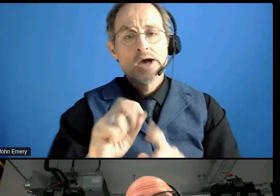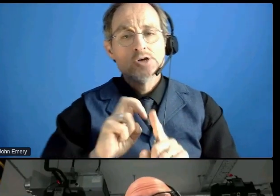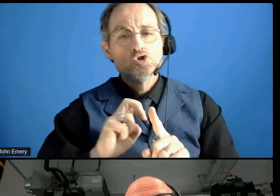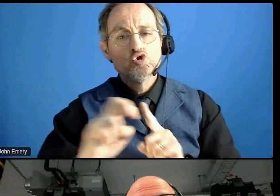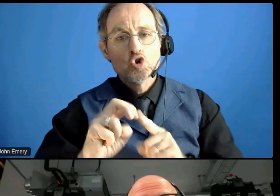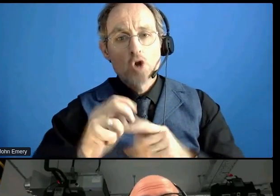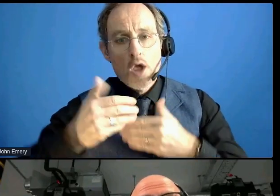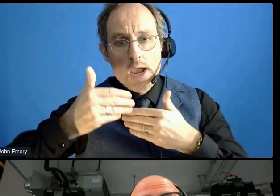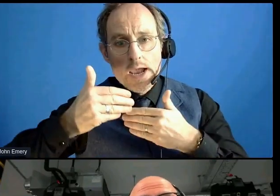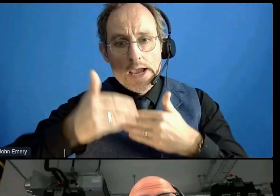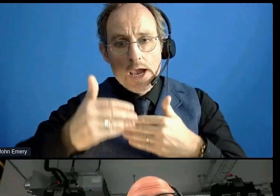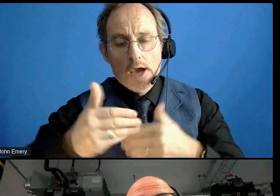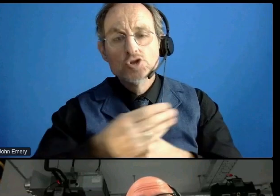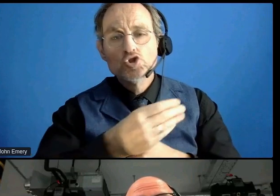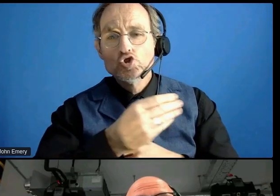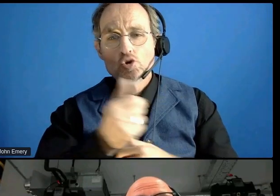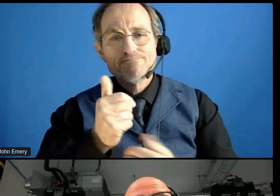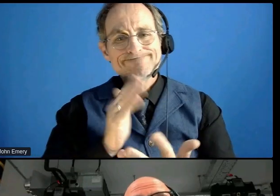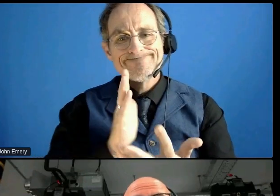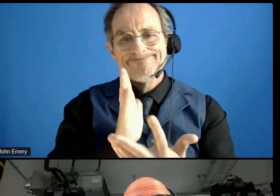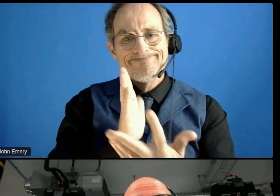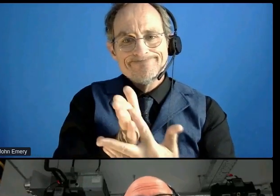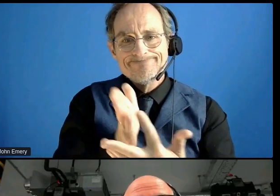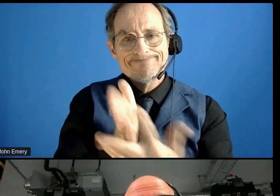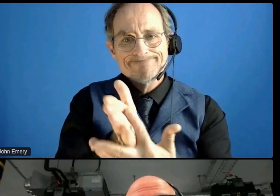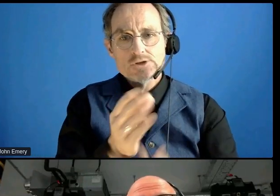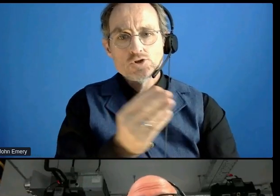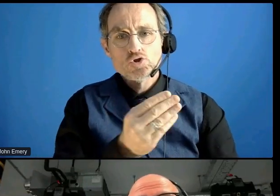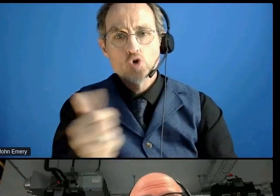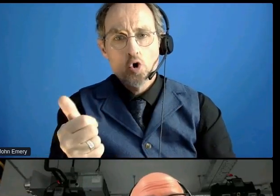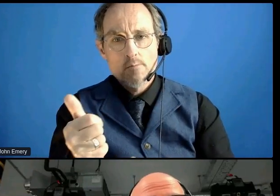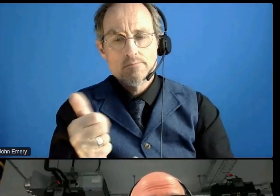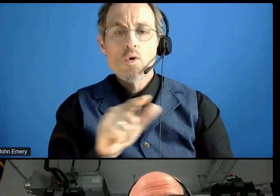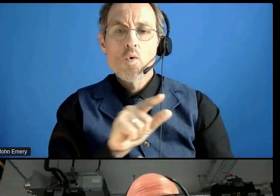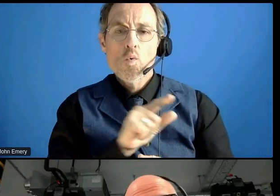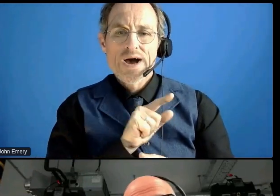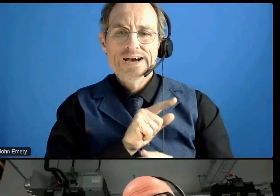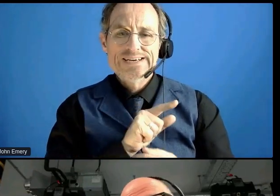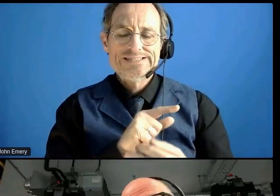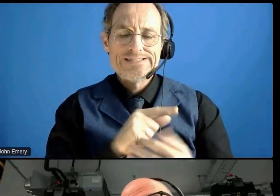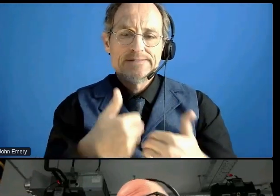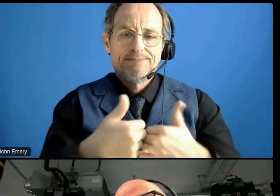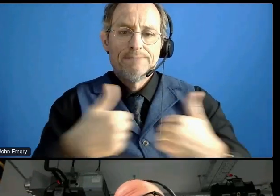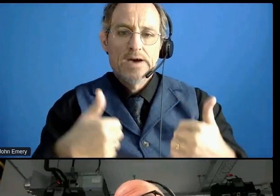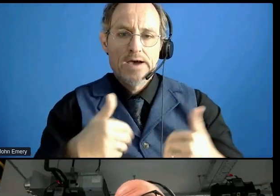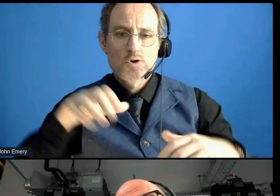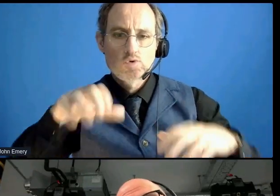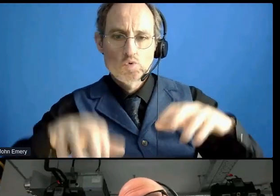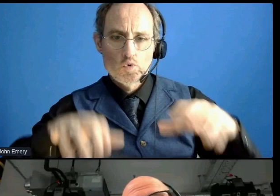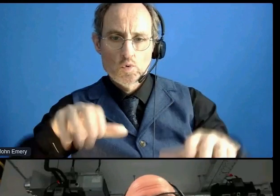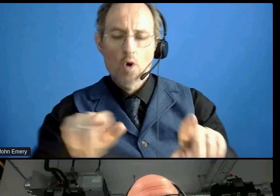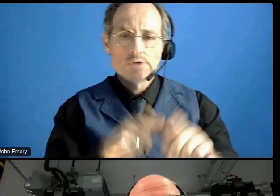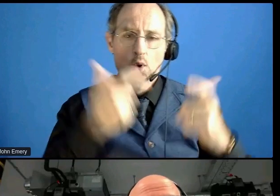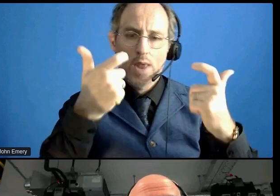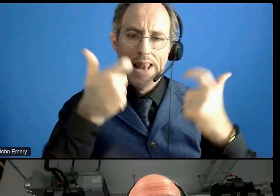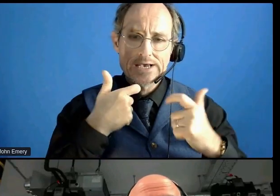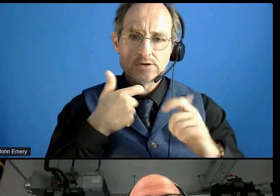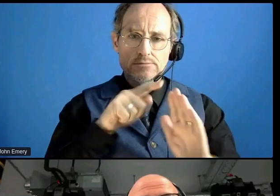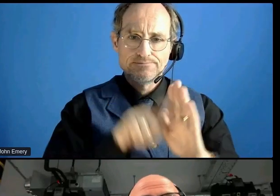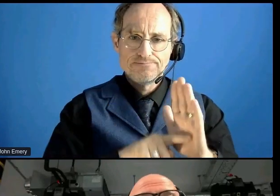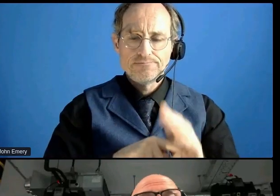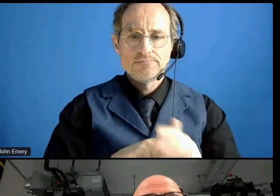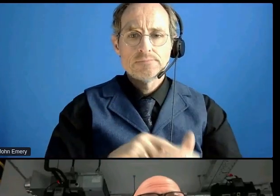this information, with our China team. And it went really, really well. So I'm so excited about it.